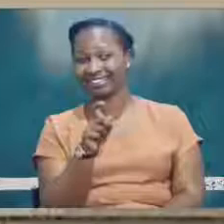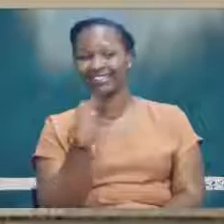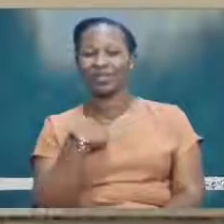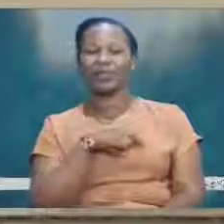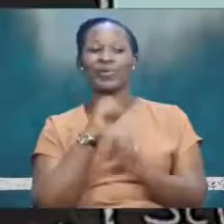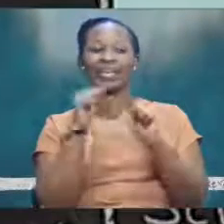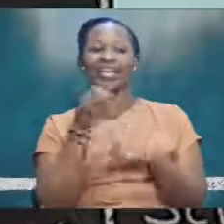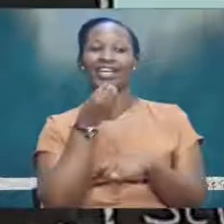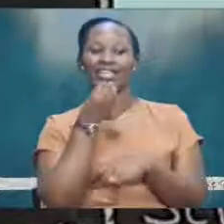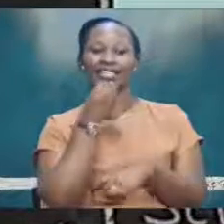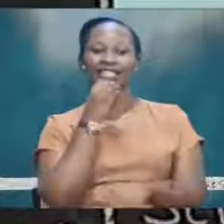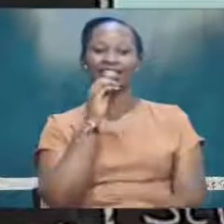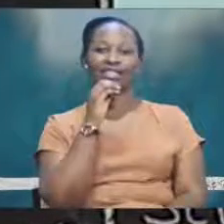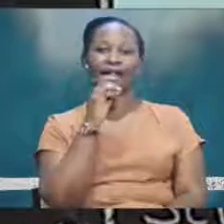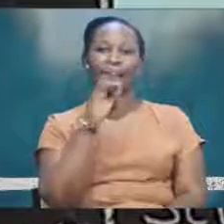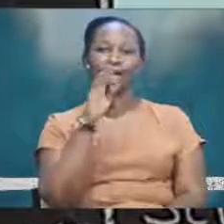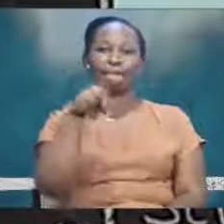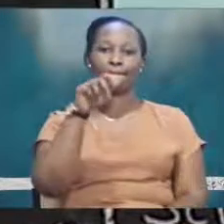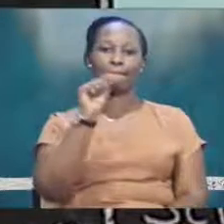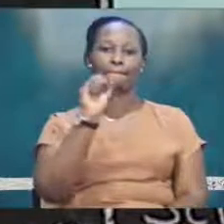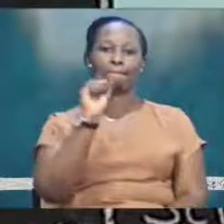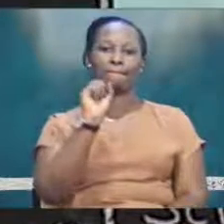We can also eat pasta.